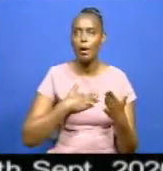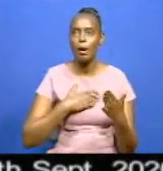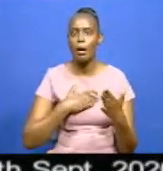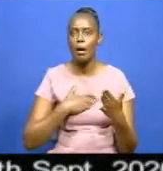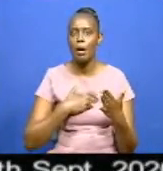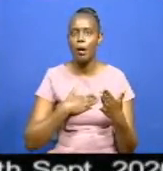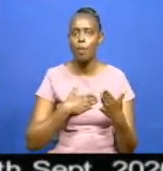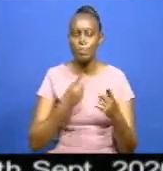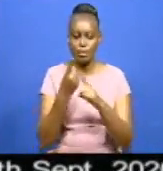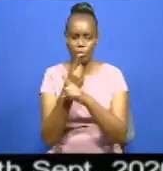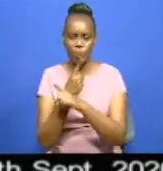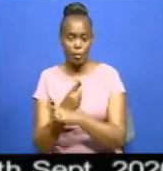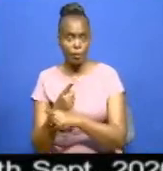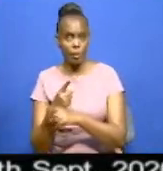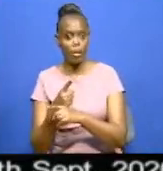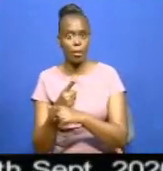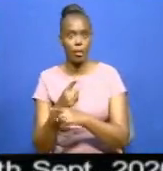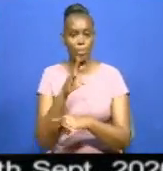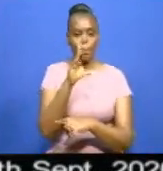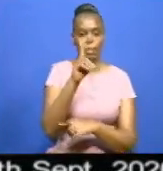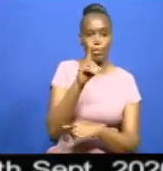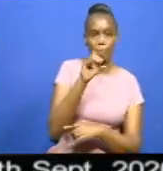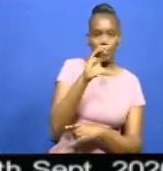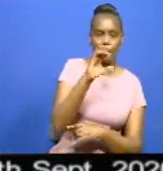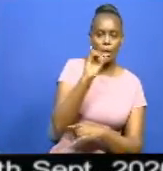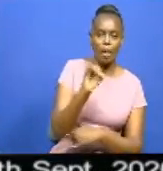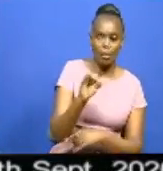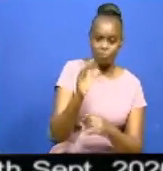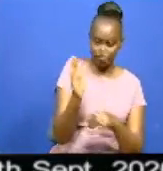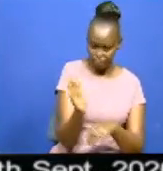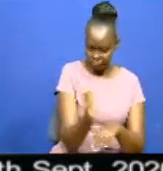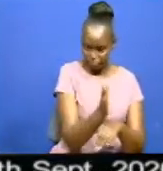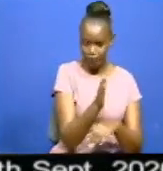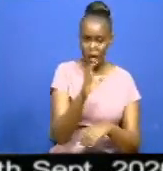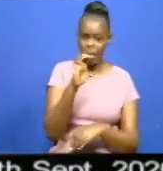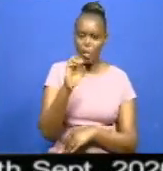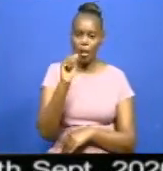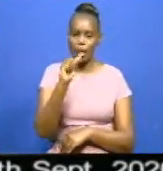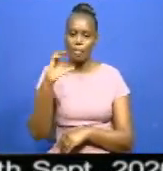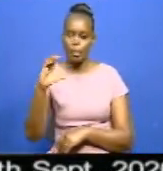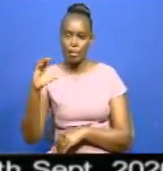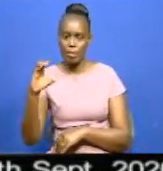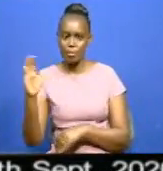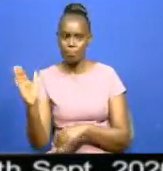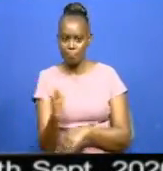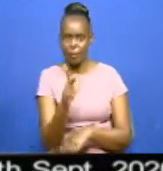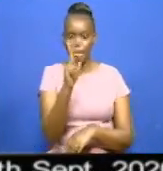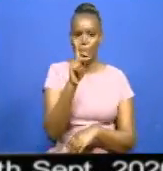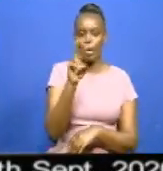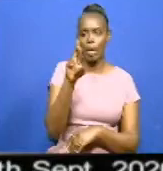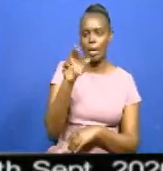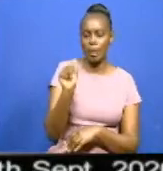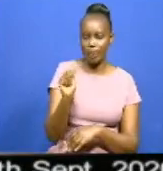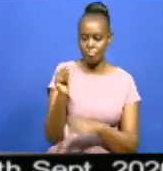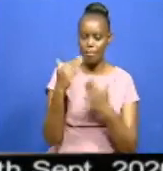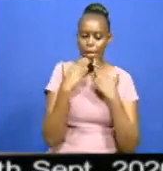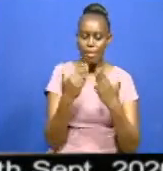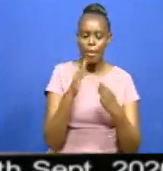reference bodies, the DCI, the ESCC, the KRAs, and